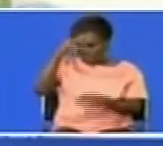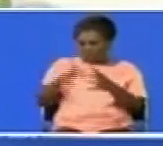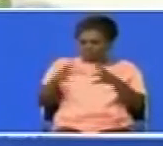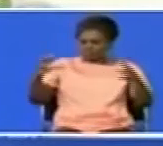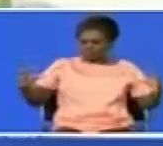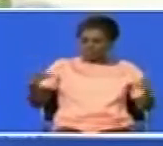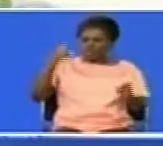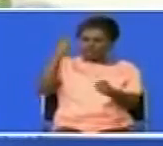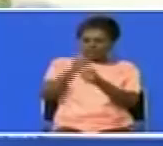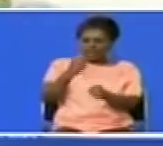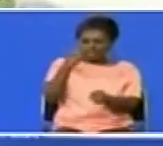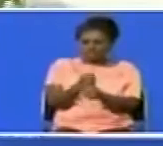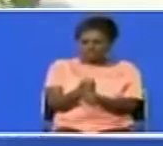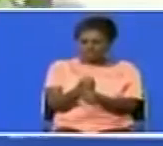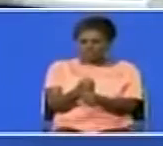the functions are